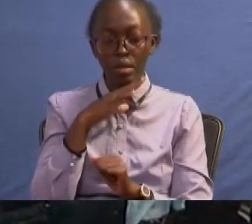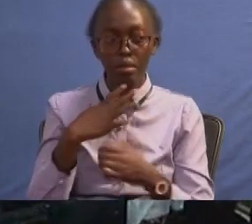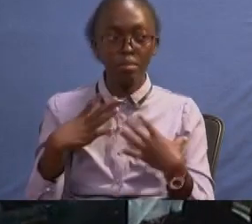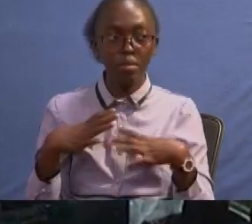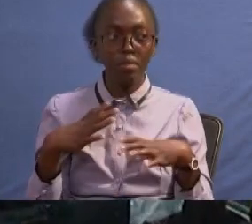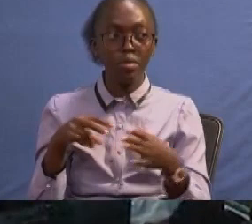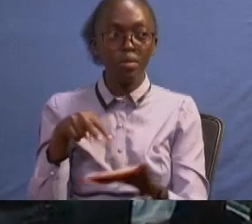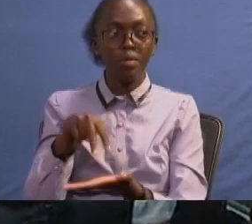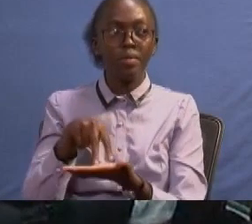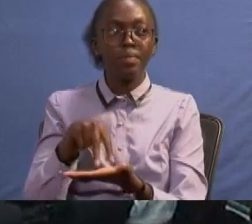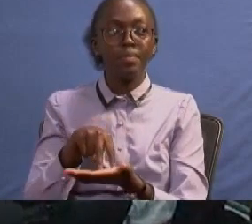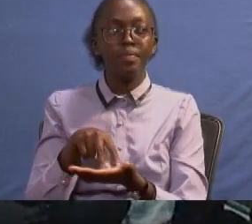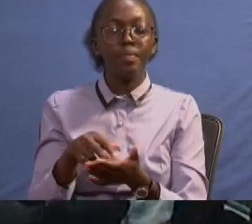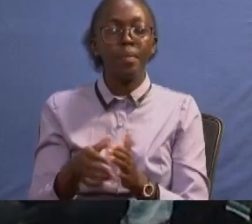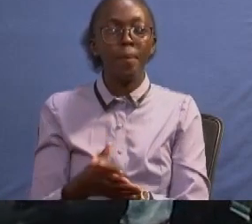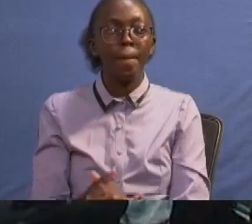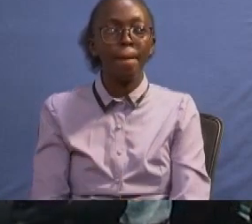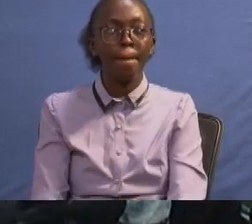daughters.